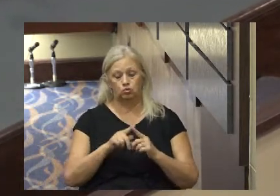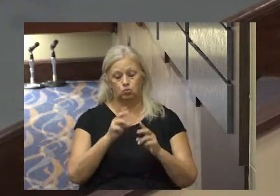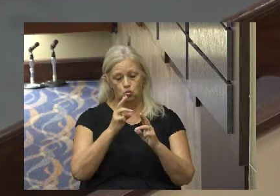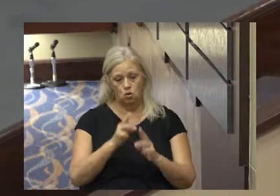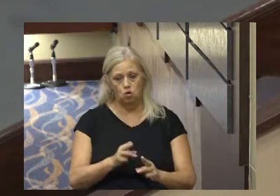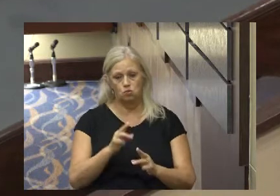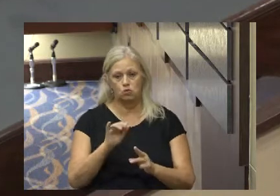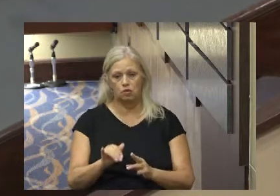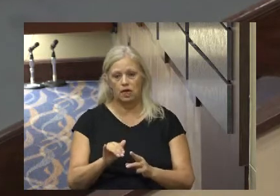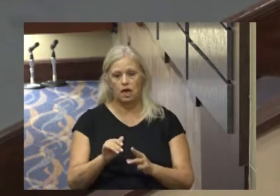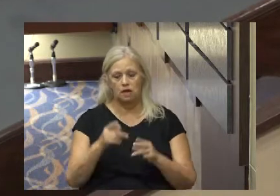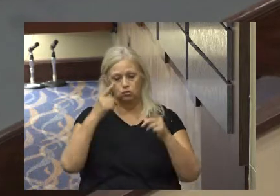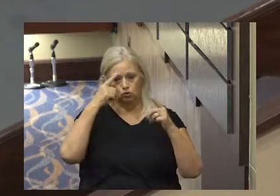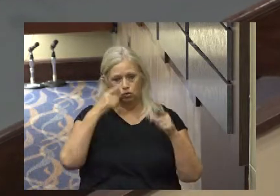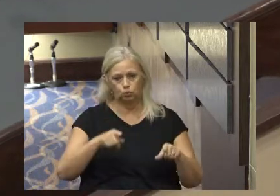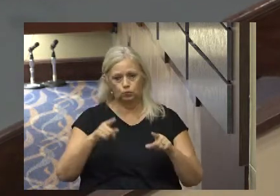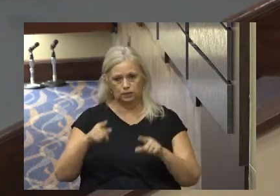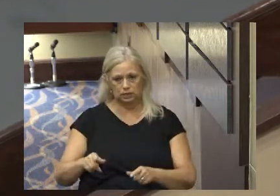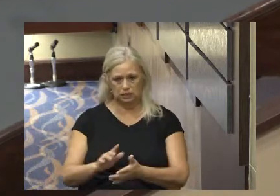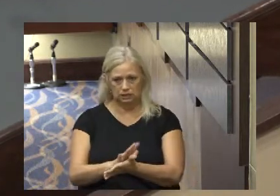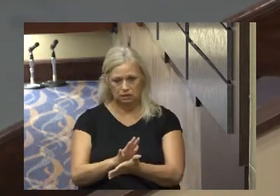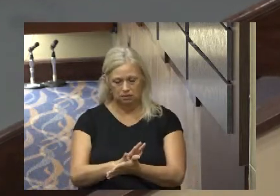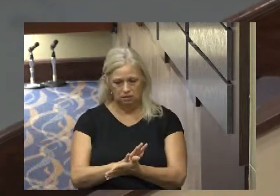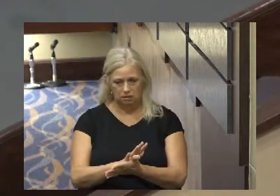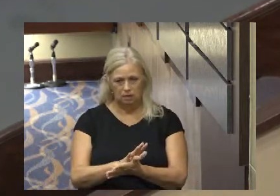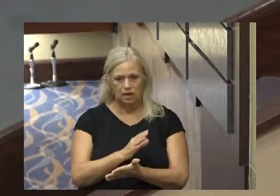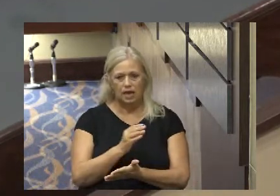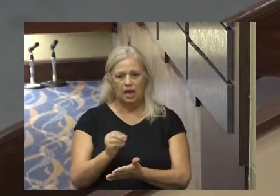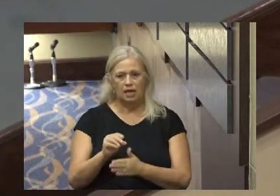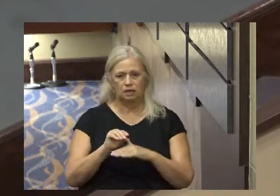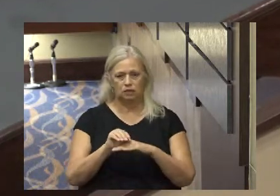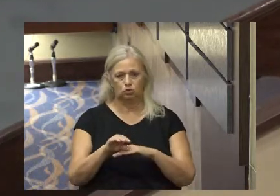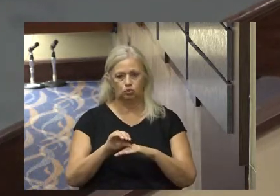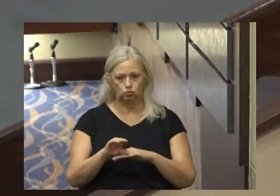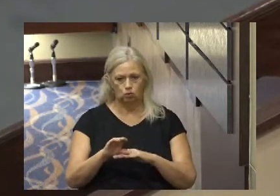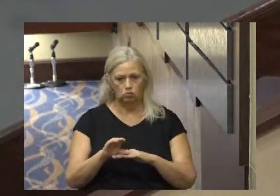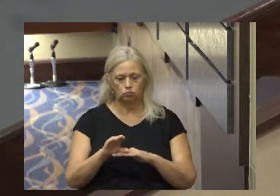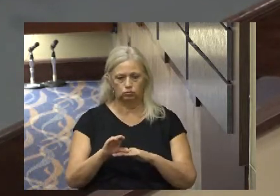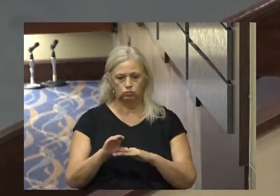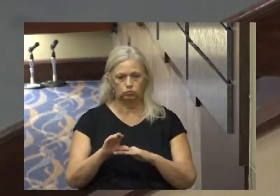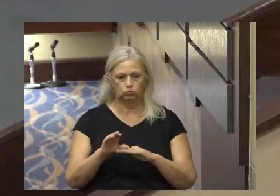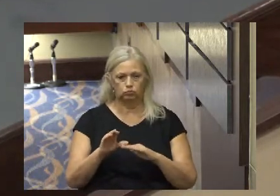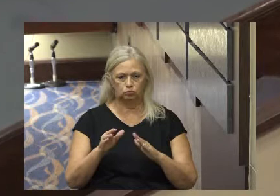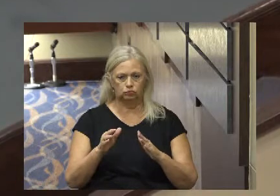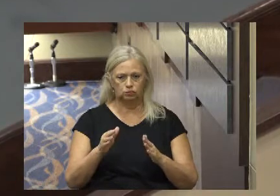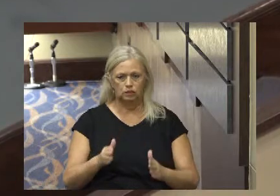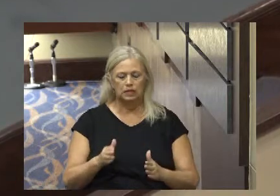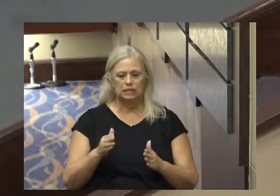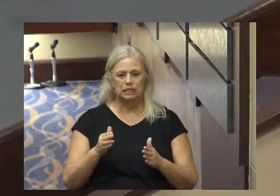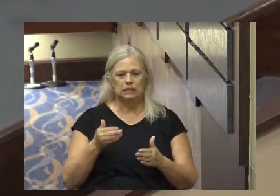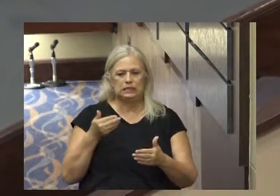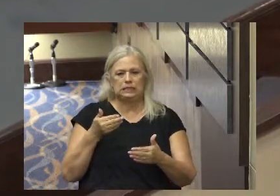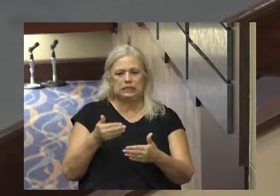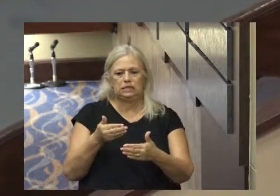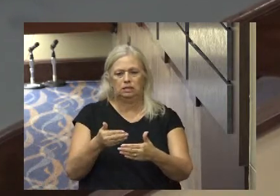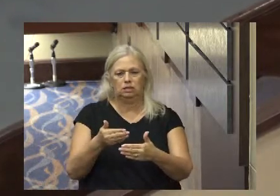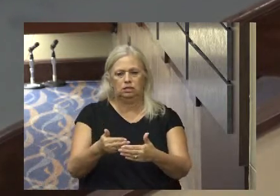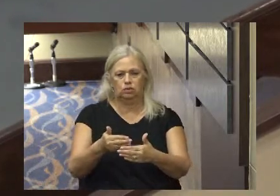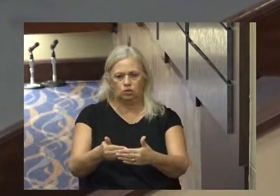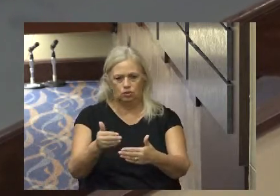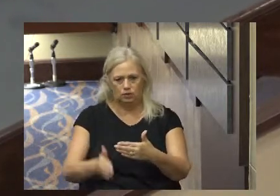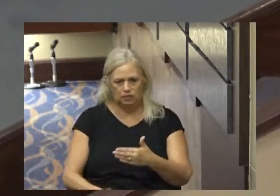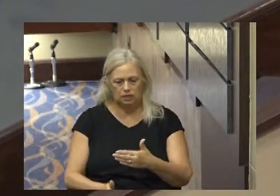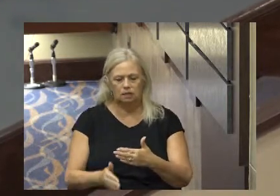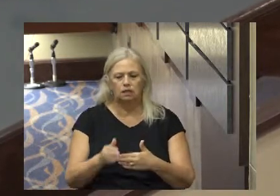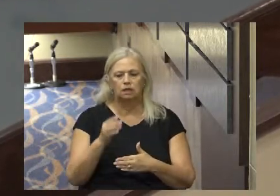of that agreement. And the consultant is nearing the end of the research phase to do the reporting and